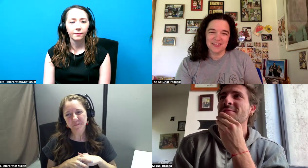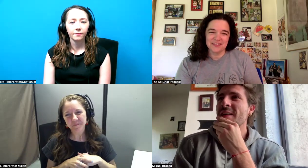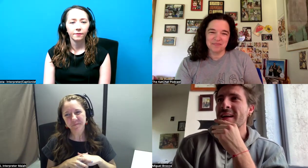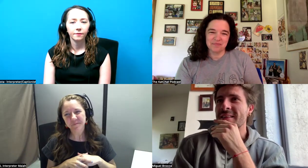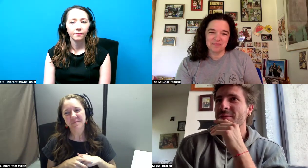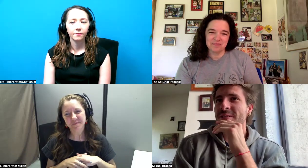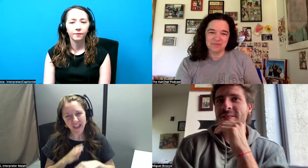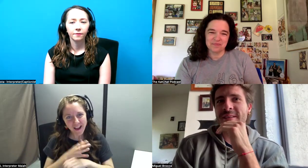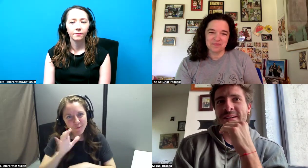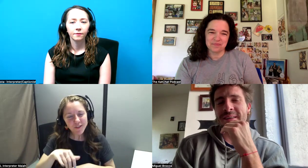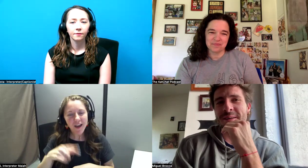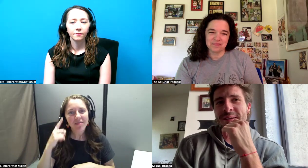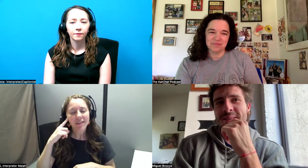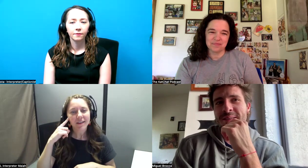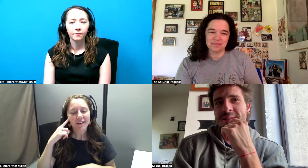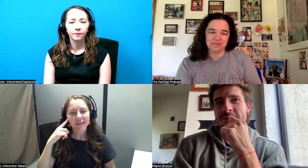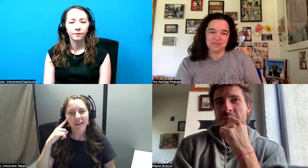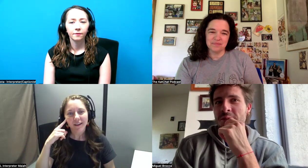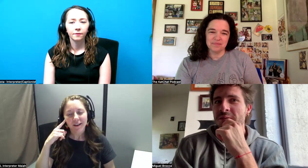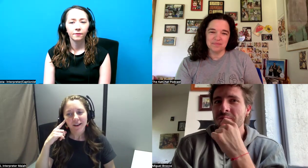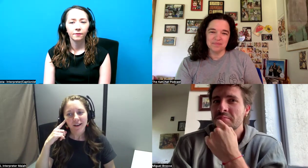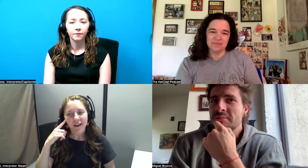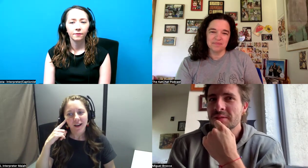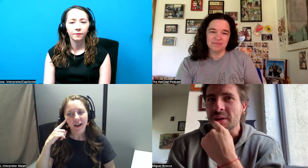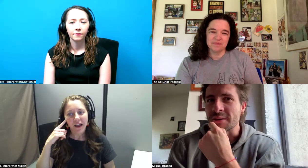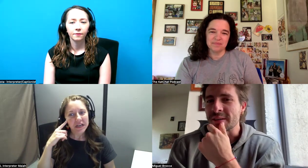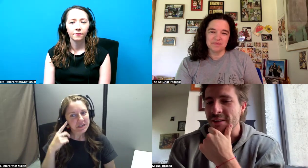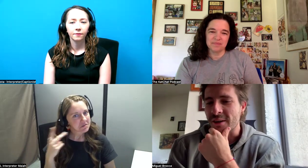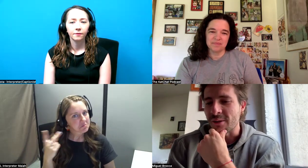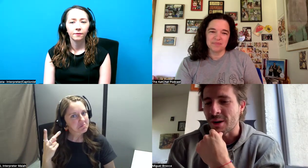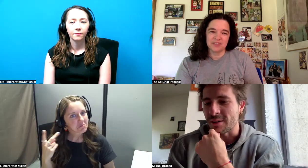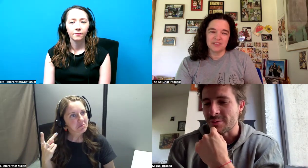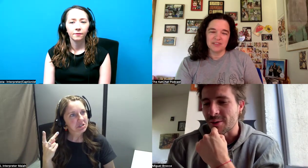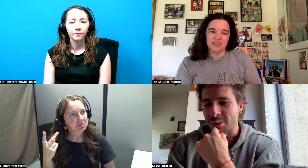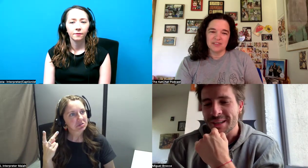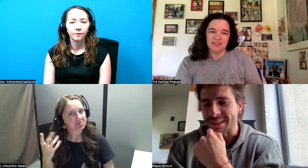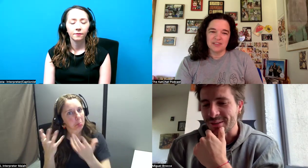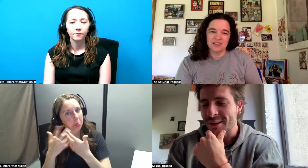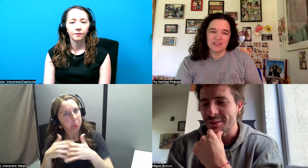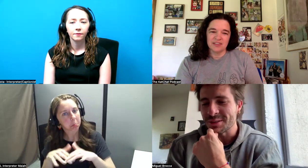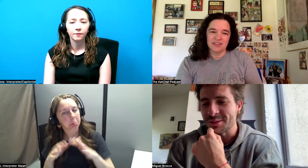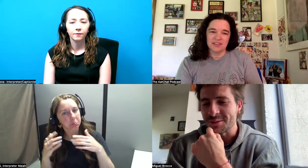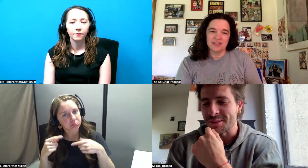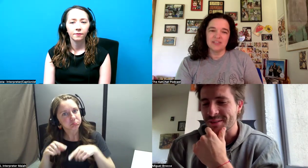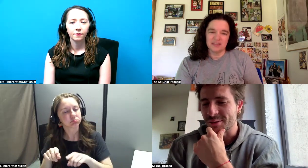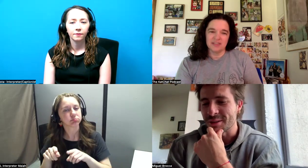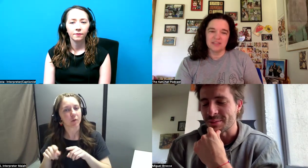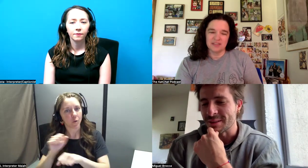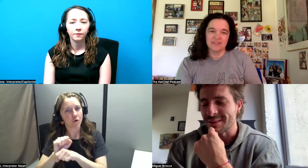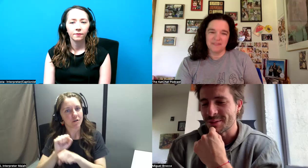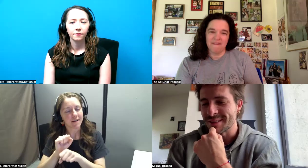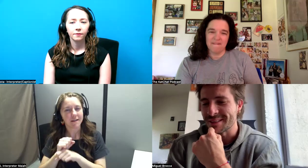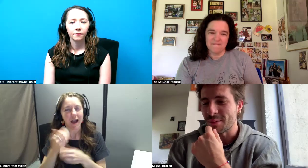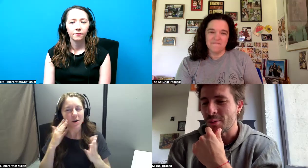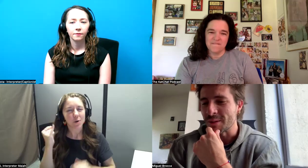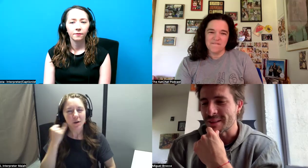and after that, I think we just started to get along while working. You know, I don't know if she told you this story, but